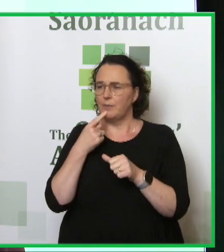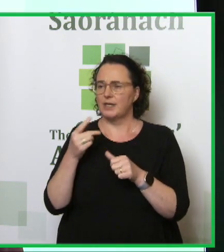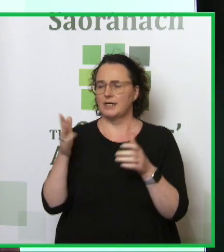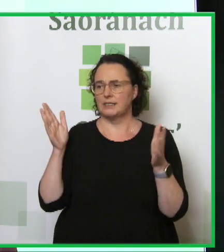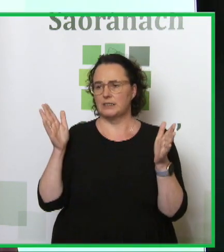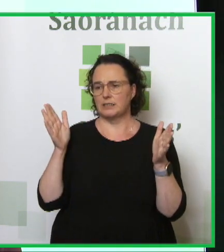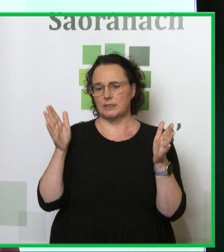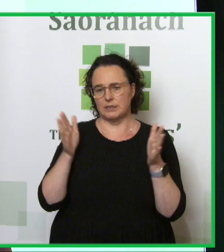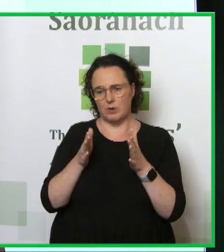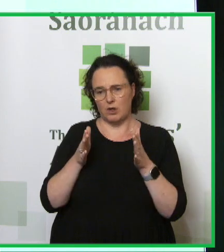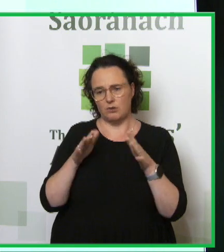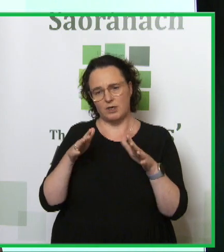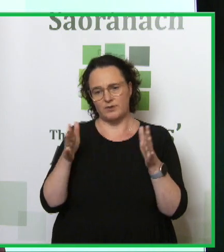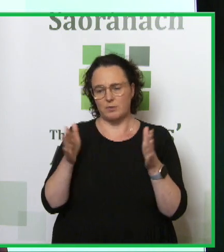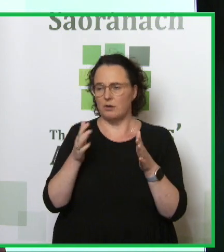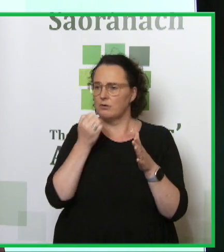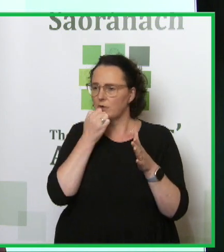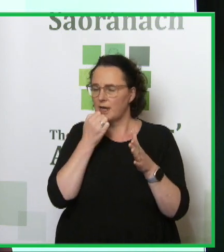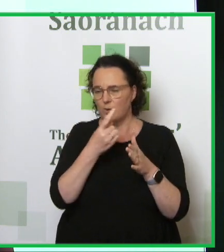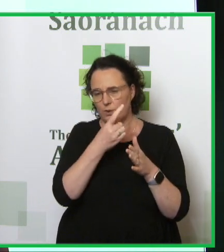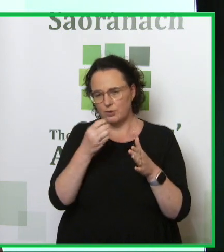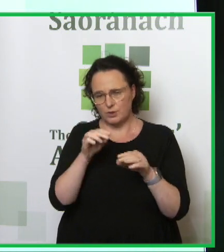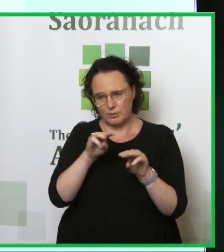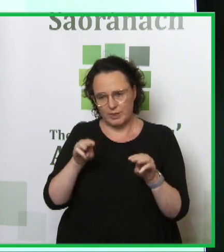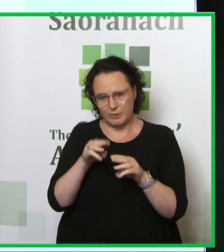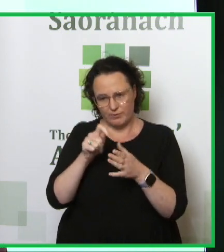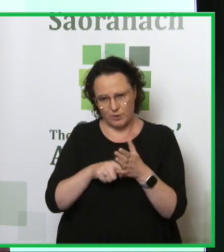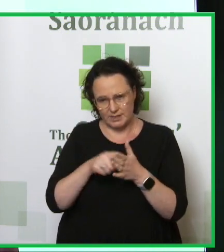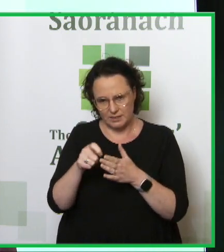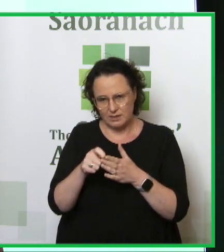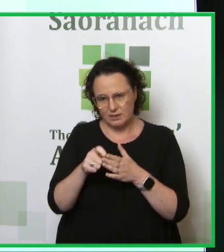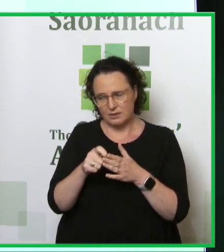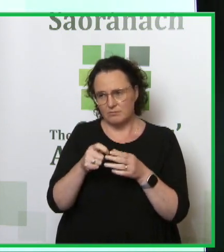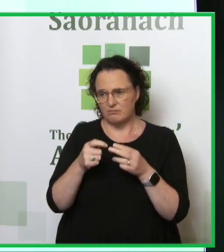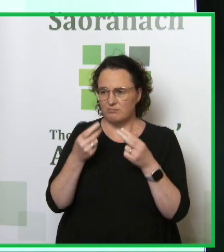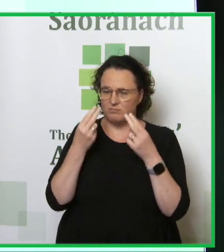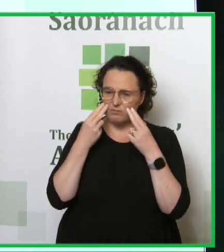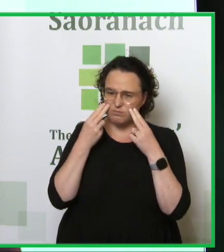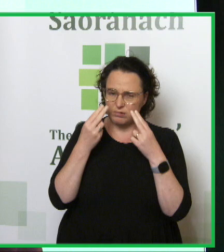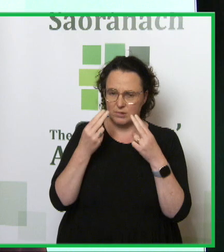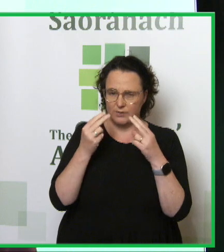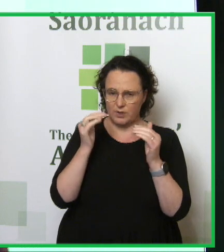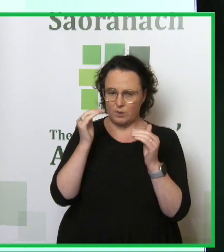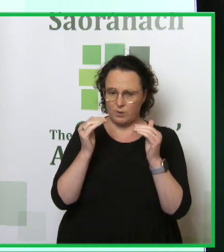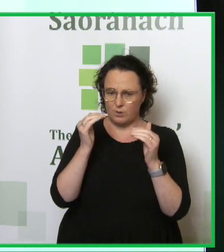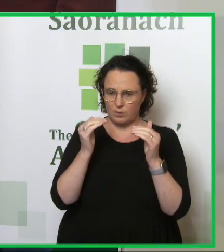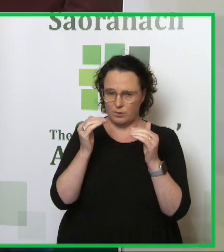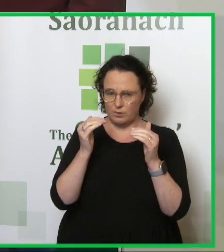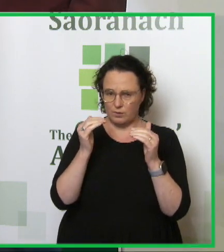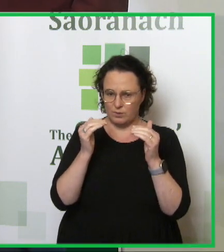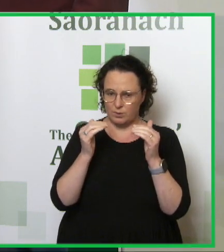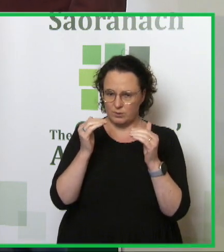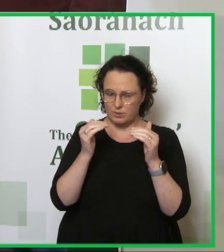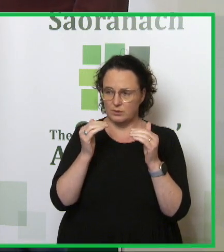small, relatively small number, like 100 people, it's not unusual that you would end up with a close vote. No?